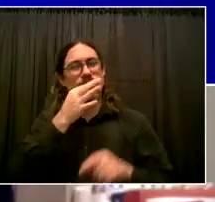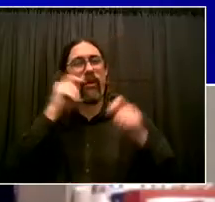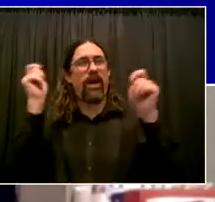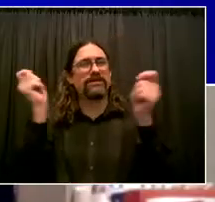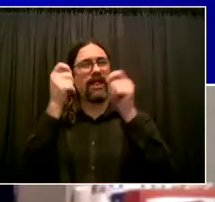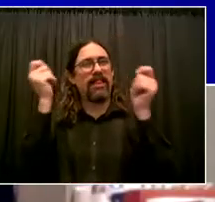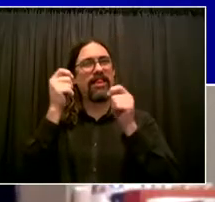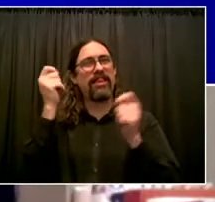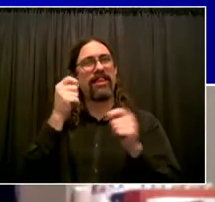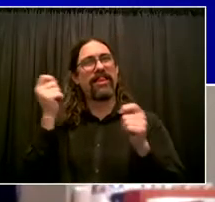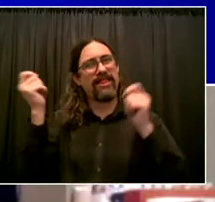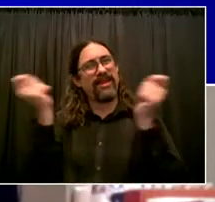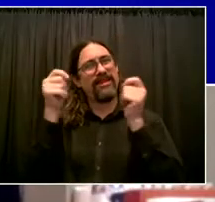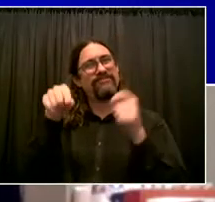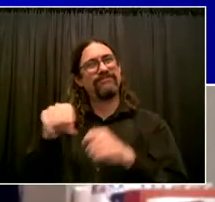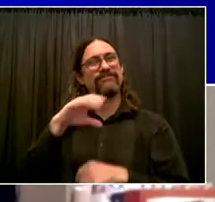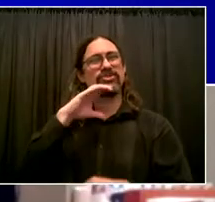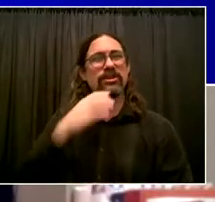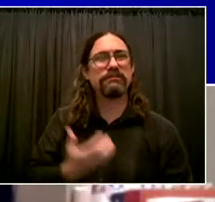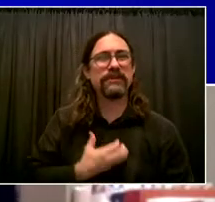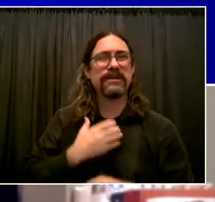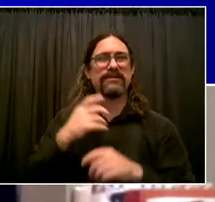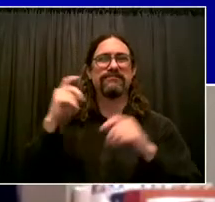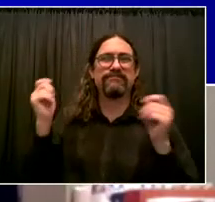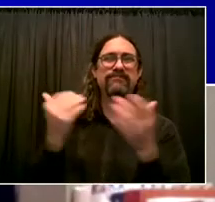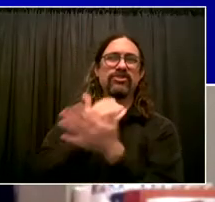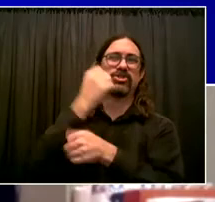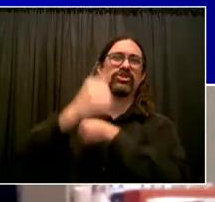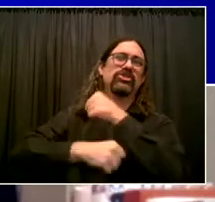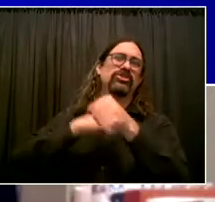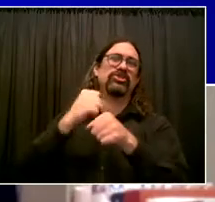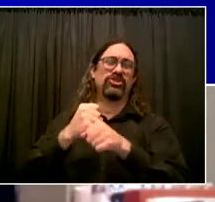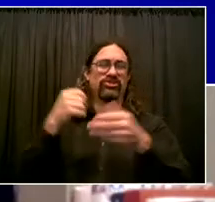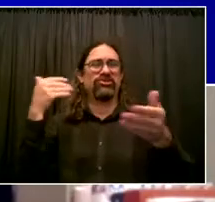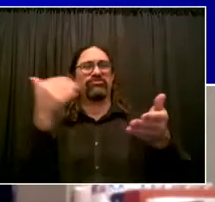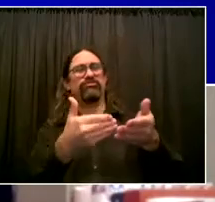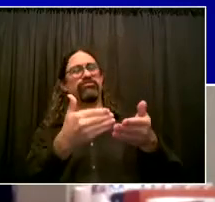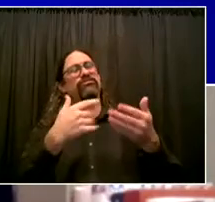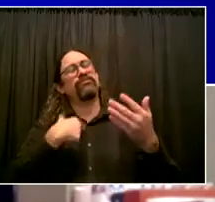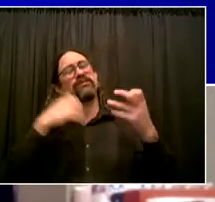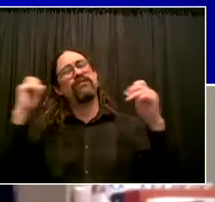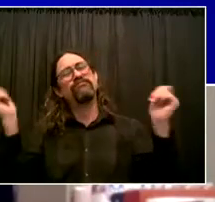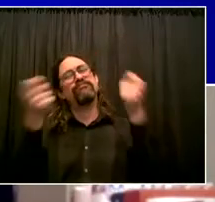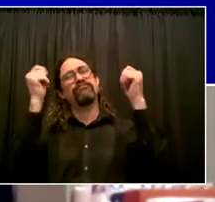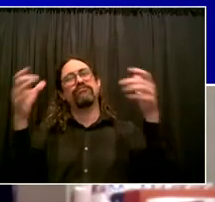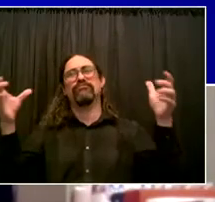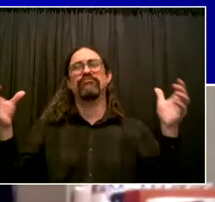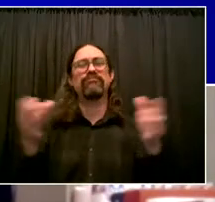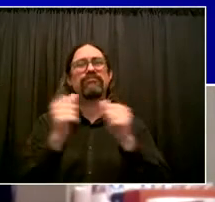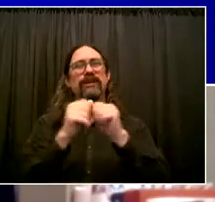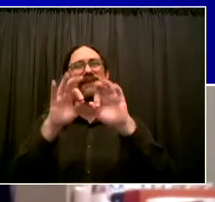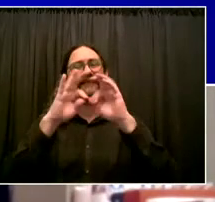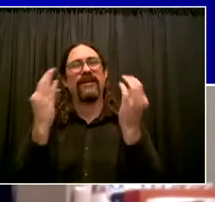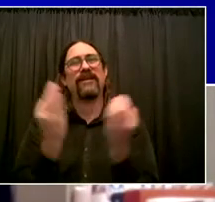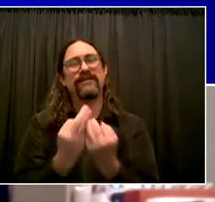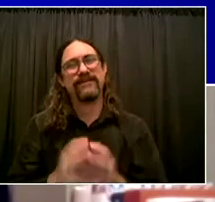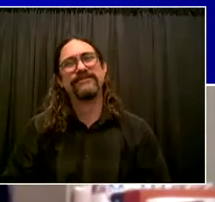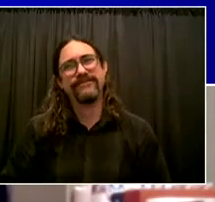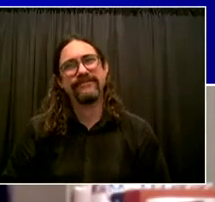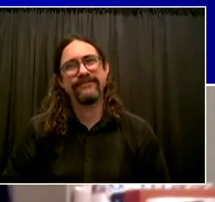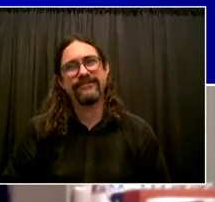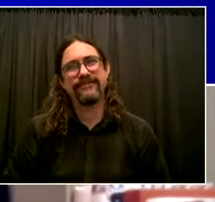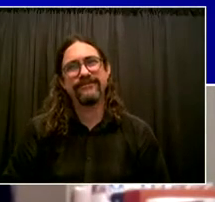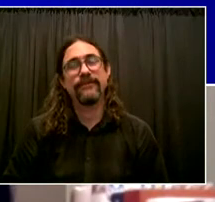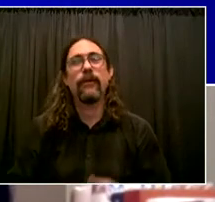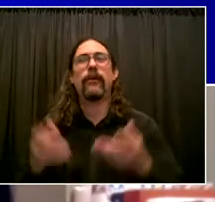and thank you for giving us a real reminder that if we do the right thing, there's something better ahead. And this year is going a lot